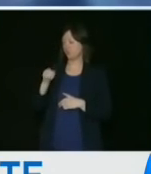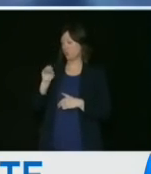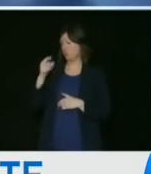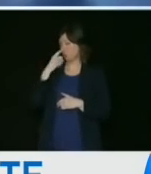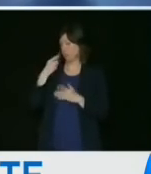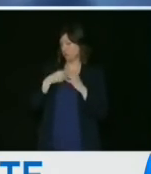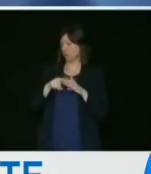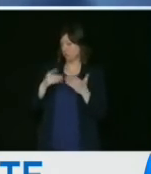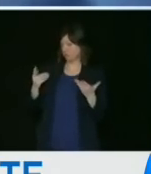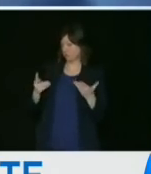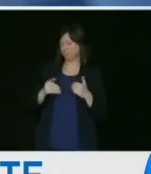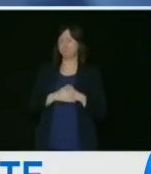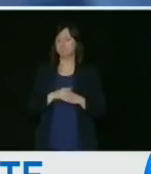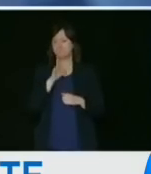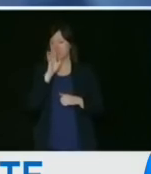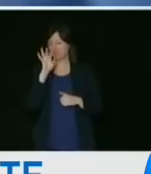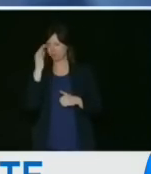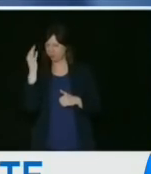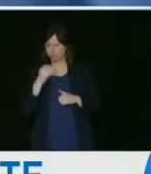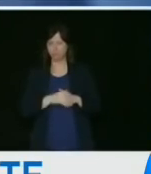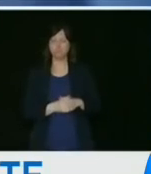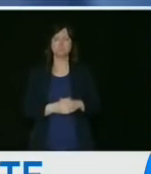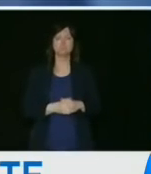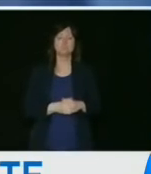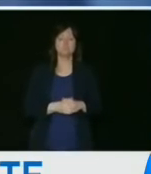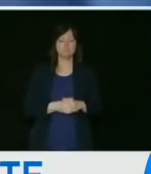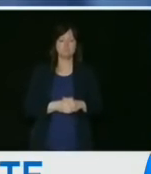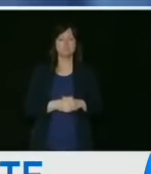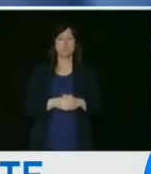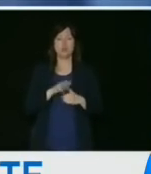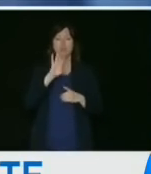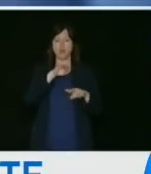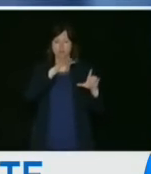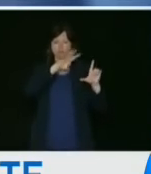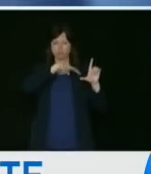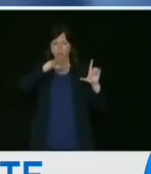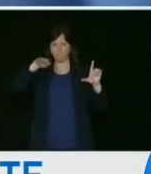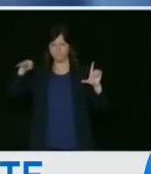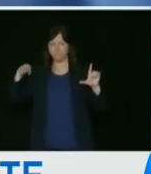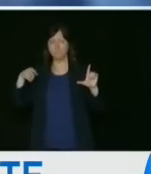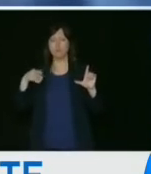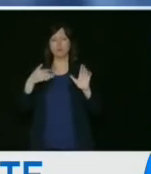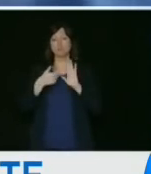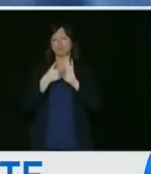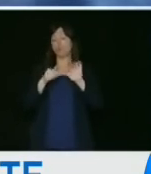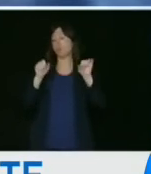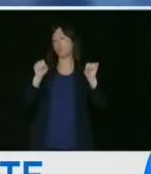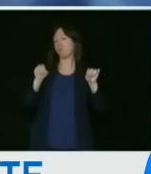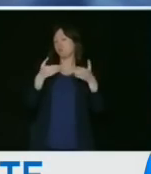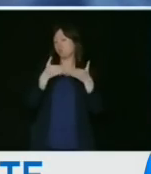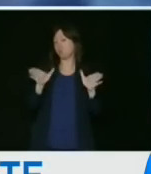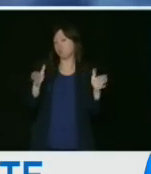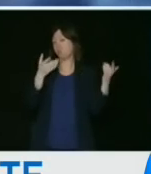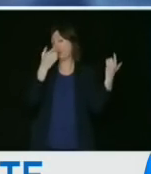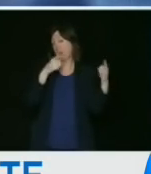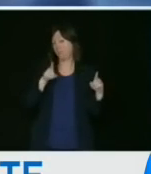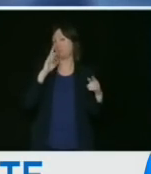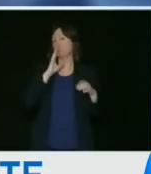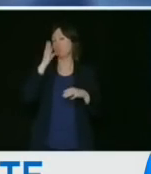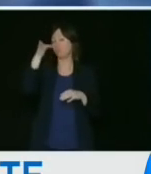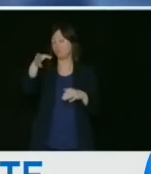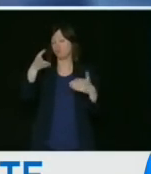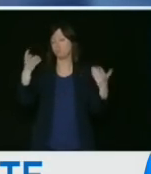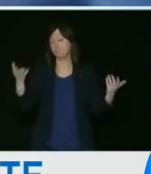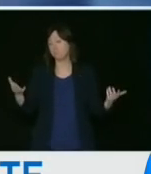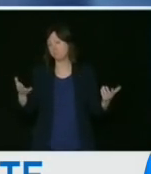I may begin. I think that the graph is to show in general what could occur in the future